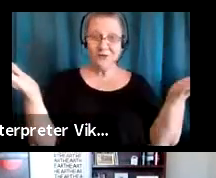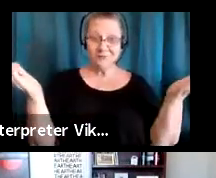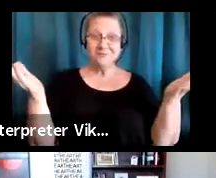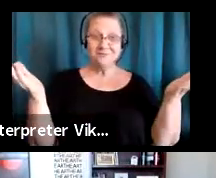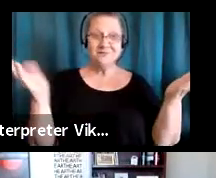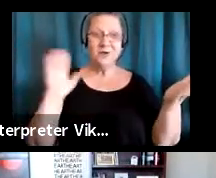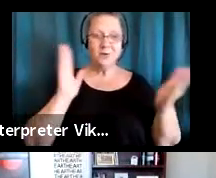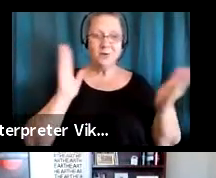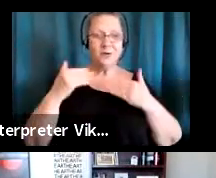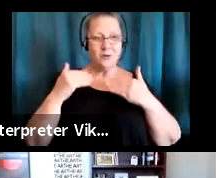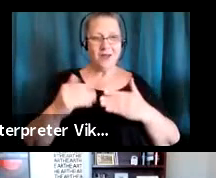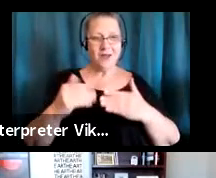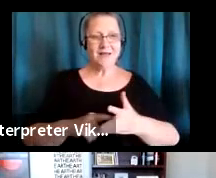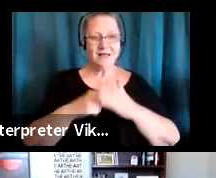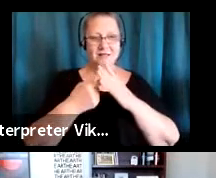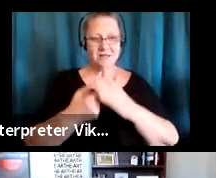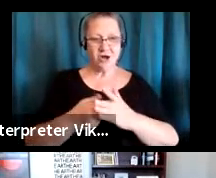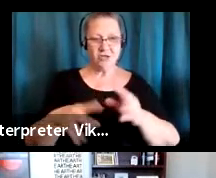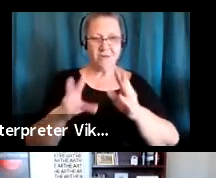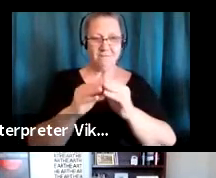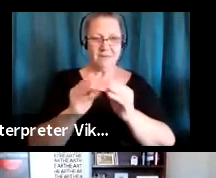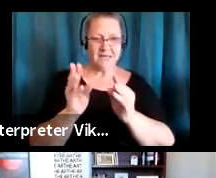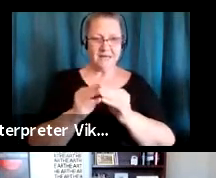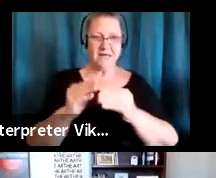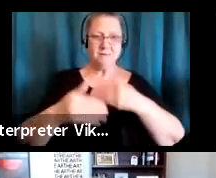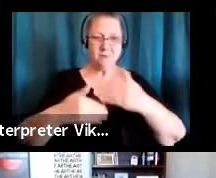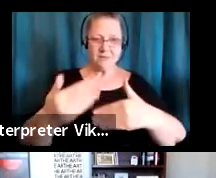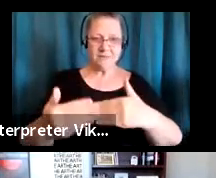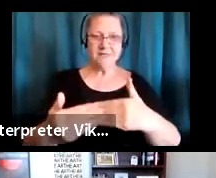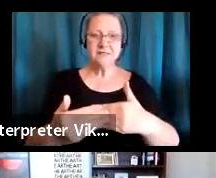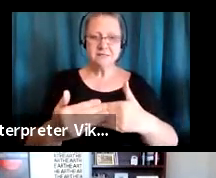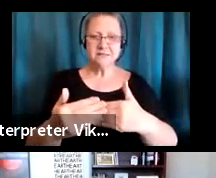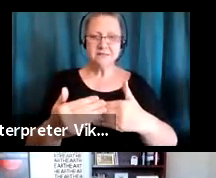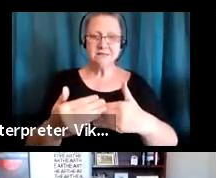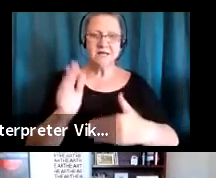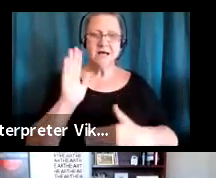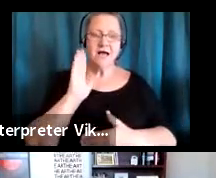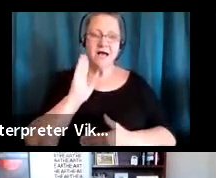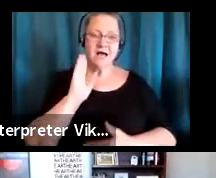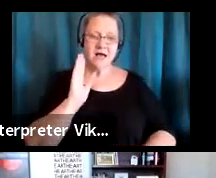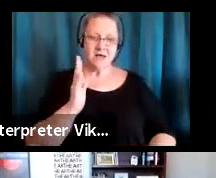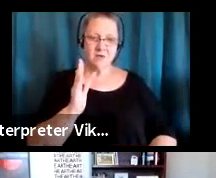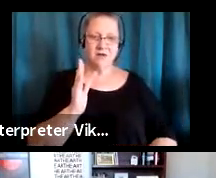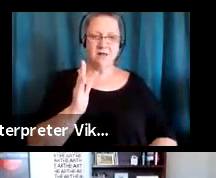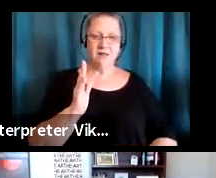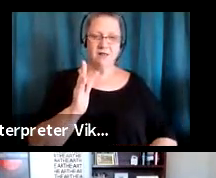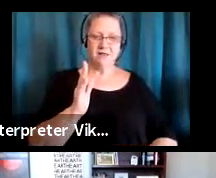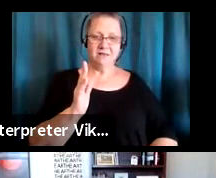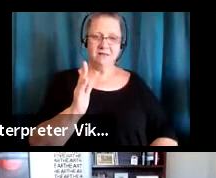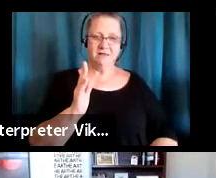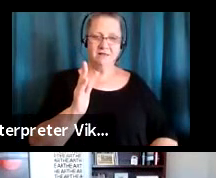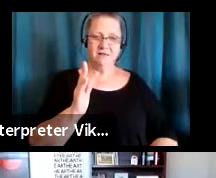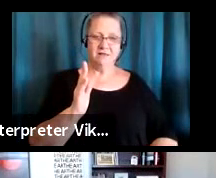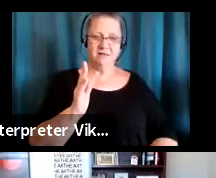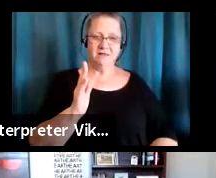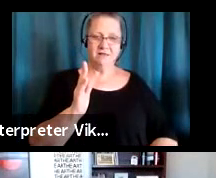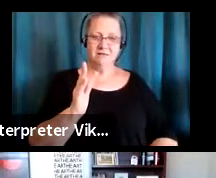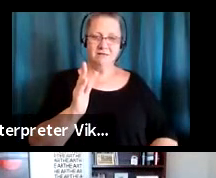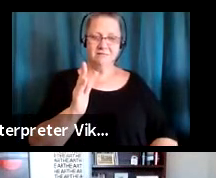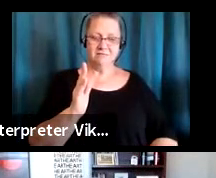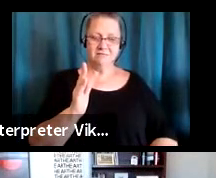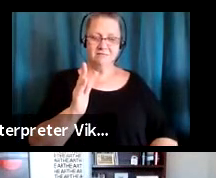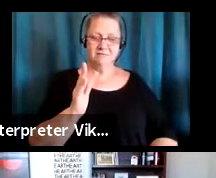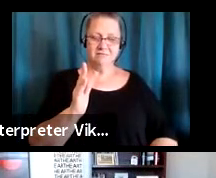get started with our meeting processes, and then I'll jump in with some opening comments from